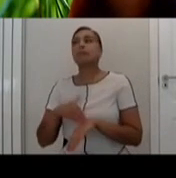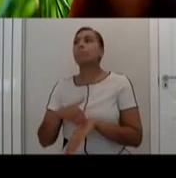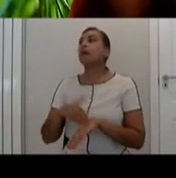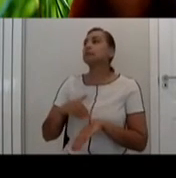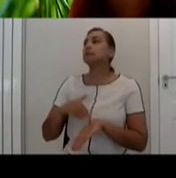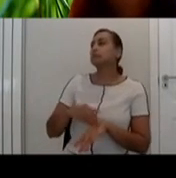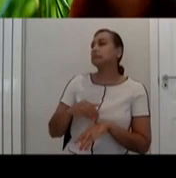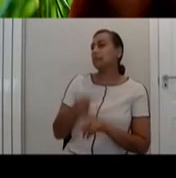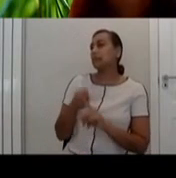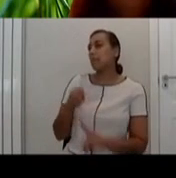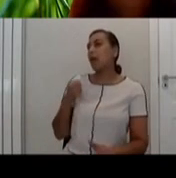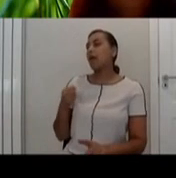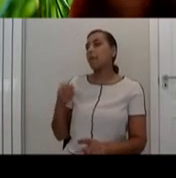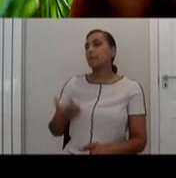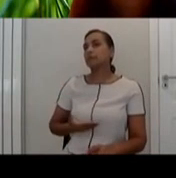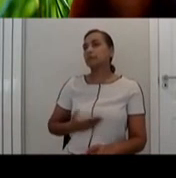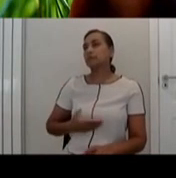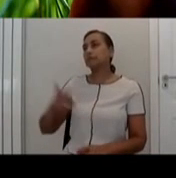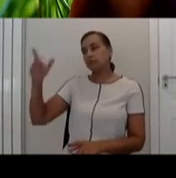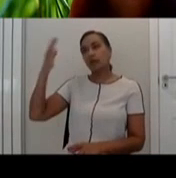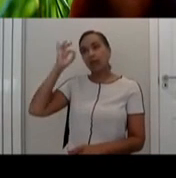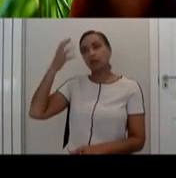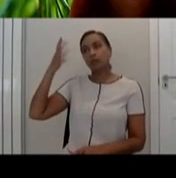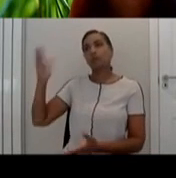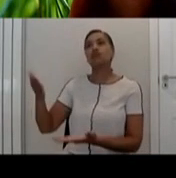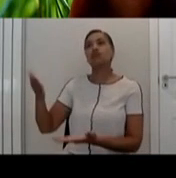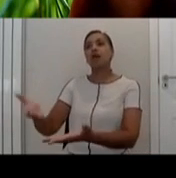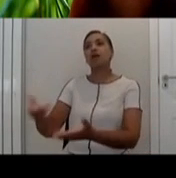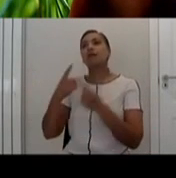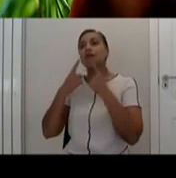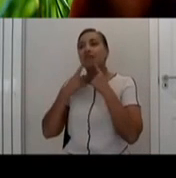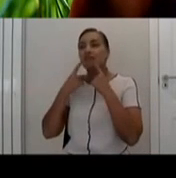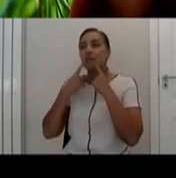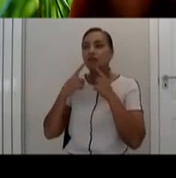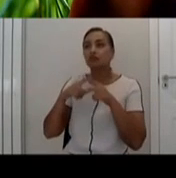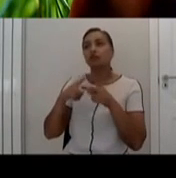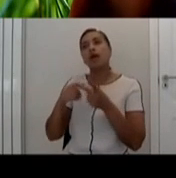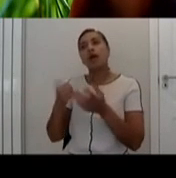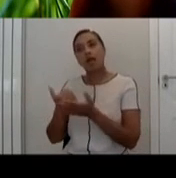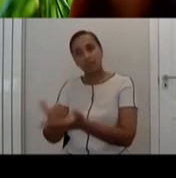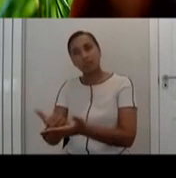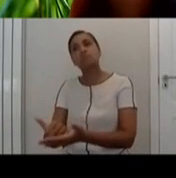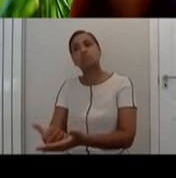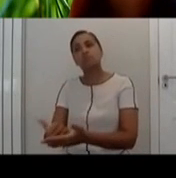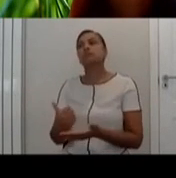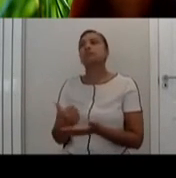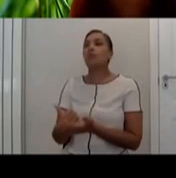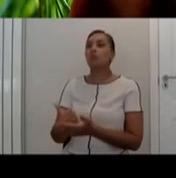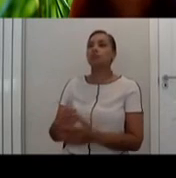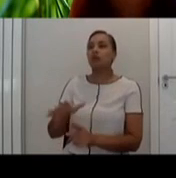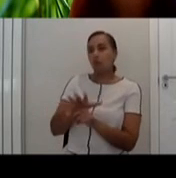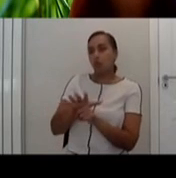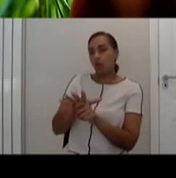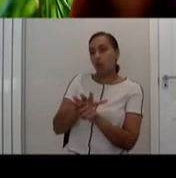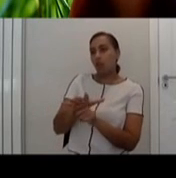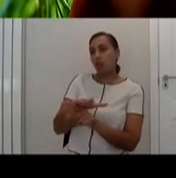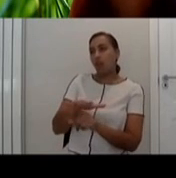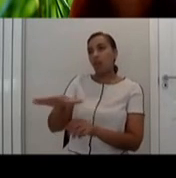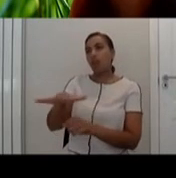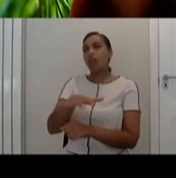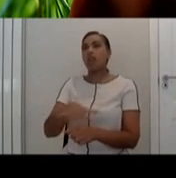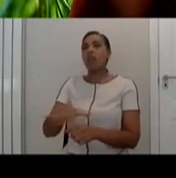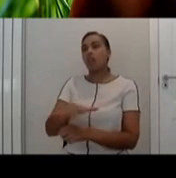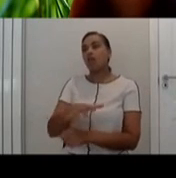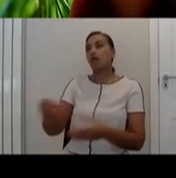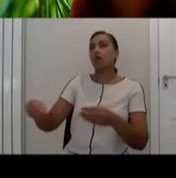information, and various other sorts of interventions around supporting the local kind of economic